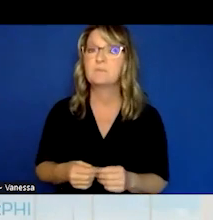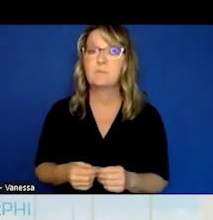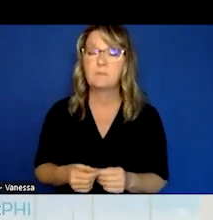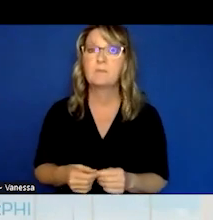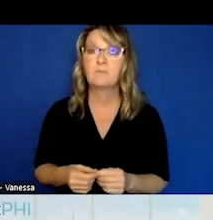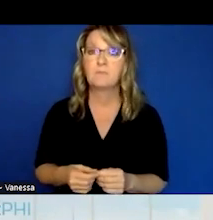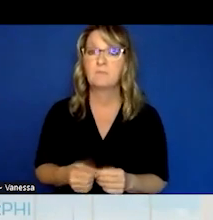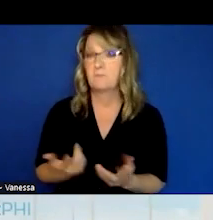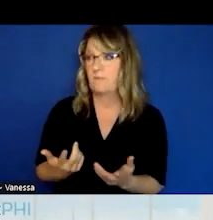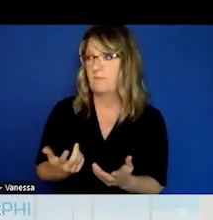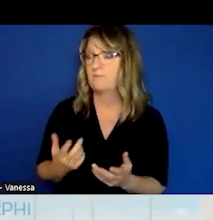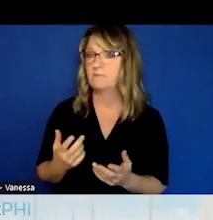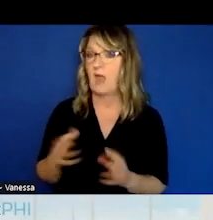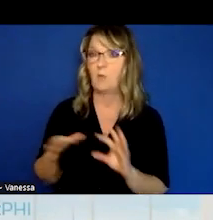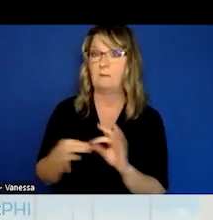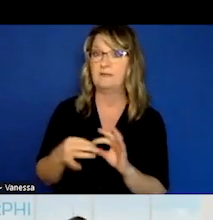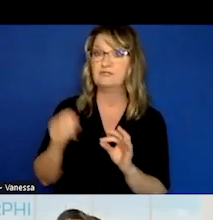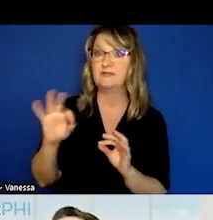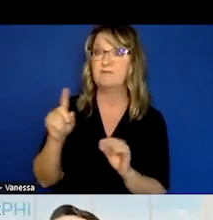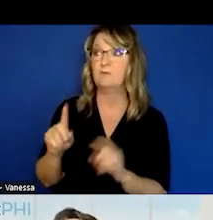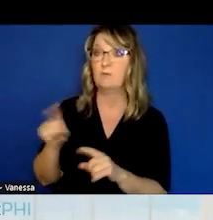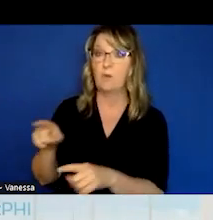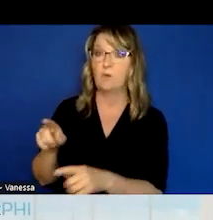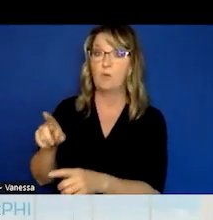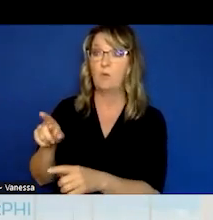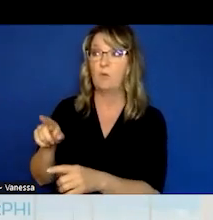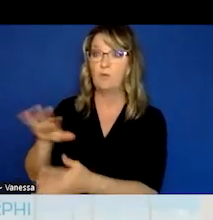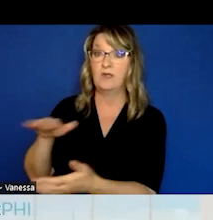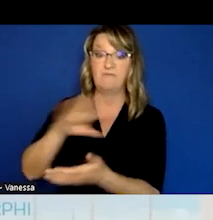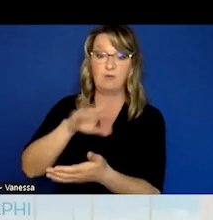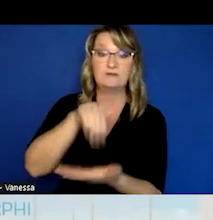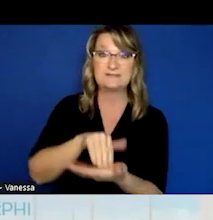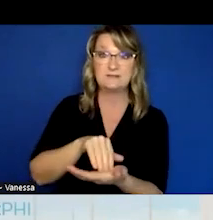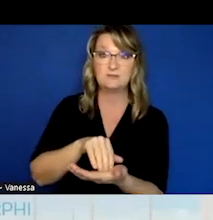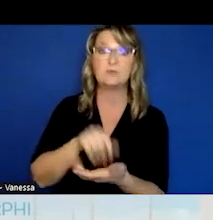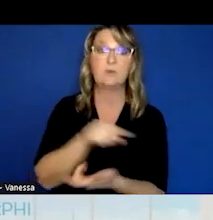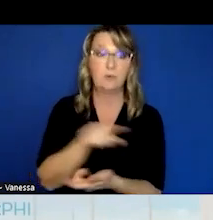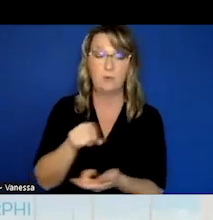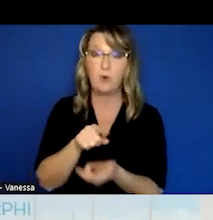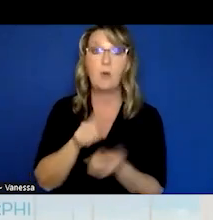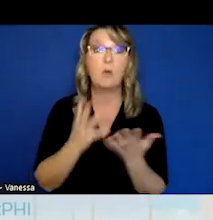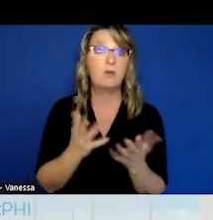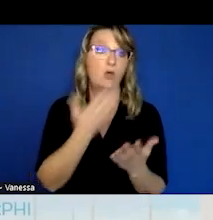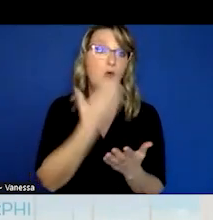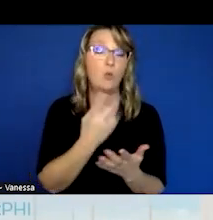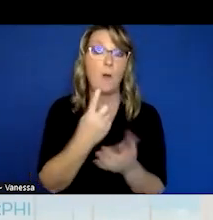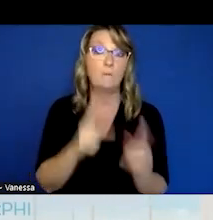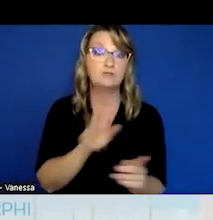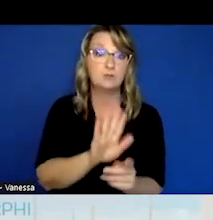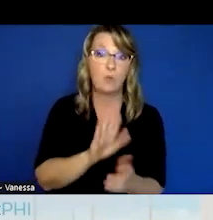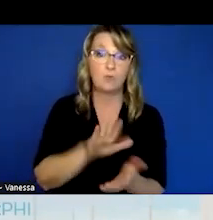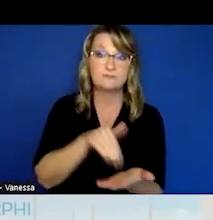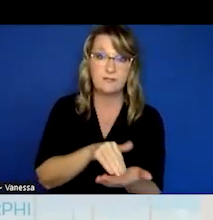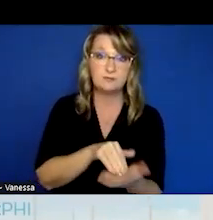And I would just say, if you're at a center on this call, it would be great to have one person assigned at your center to receive